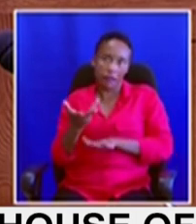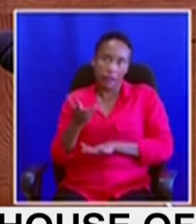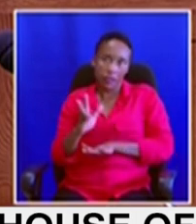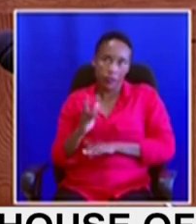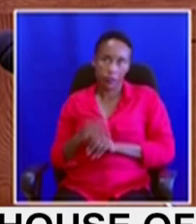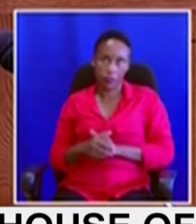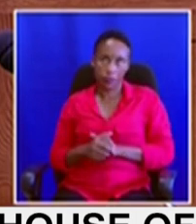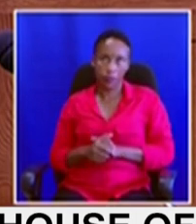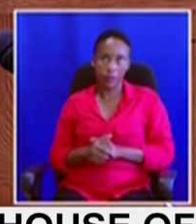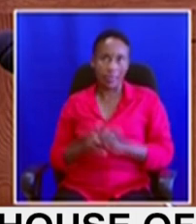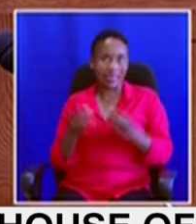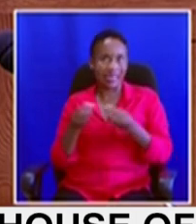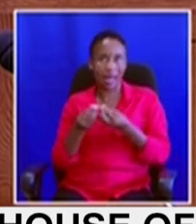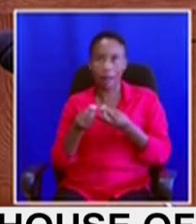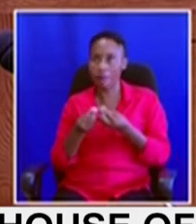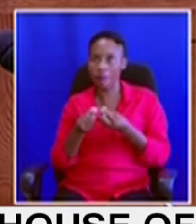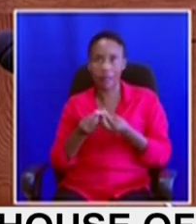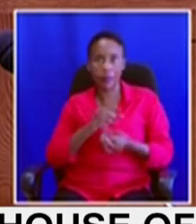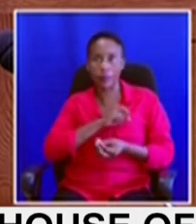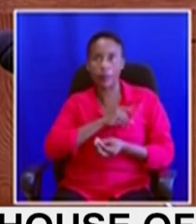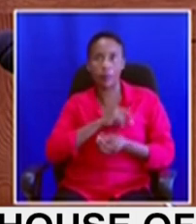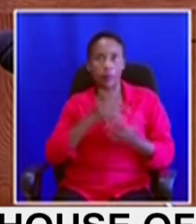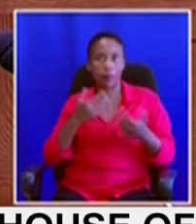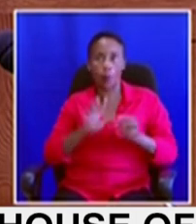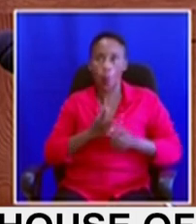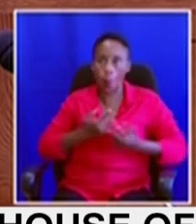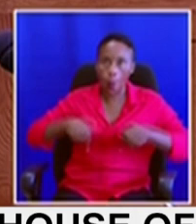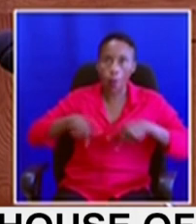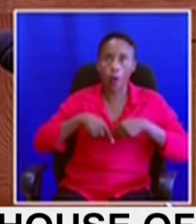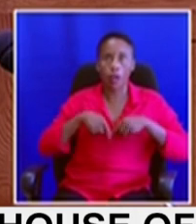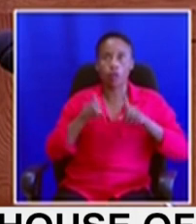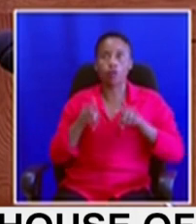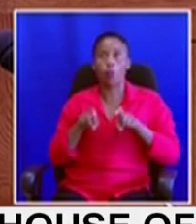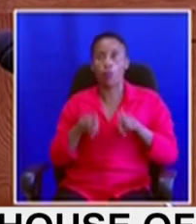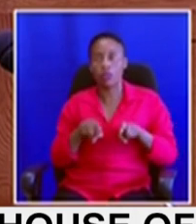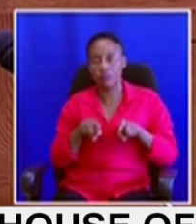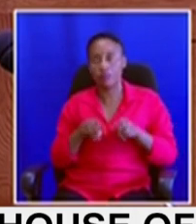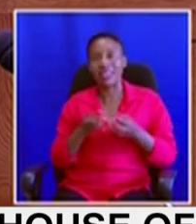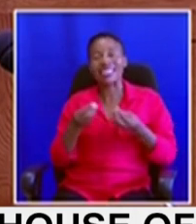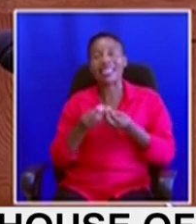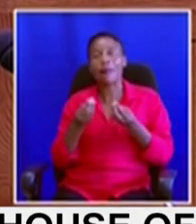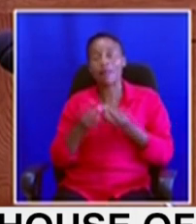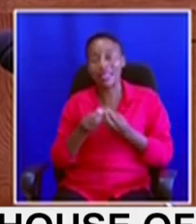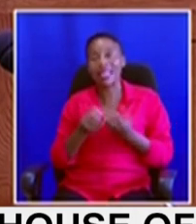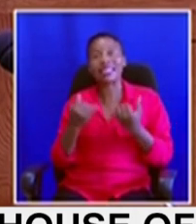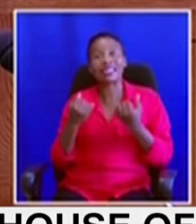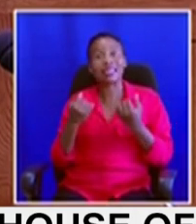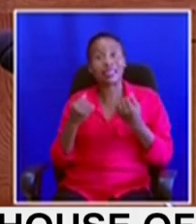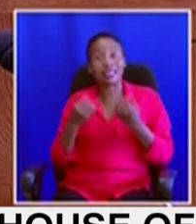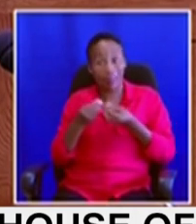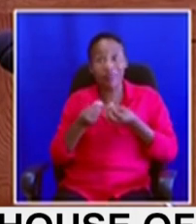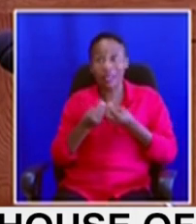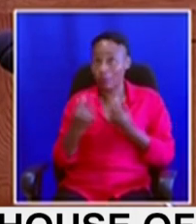It's something that should pain all of us, and it is something that we should do something